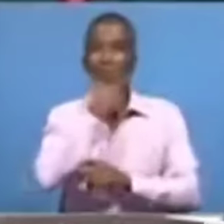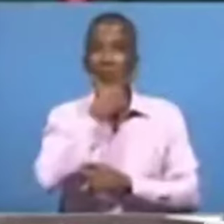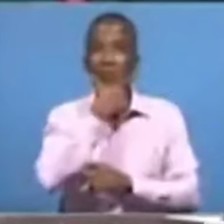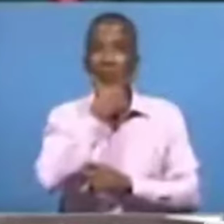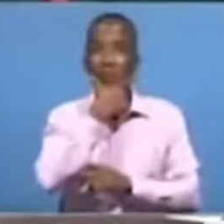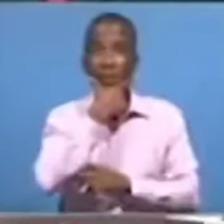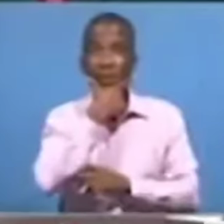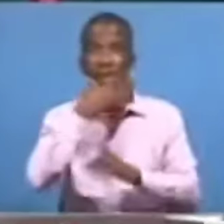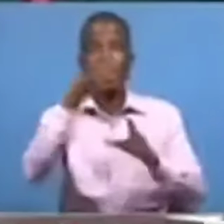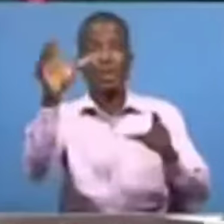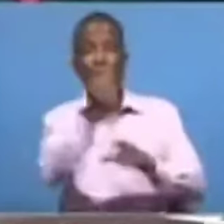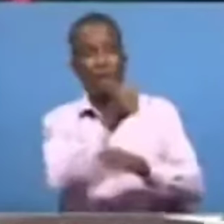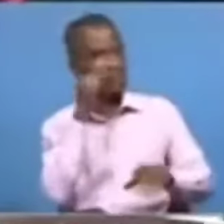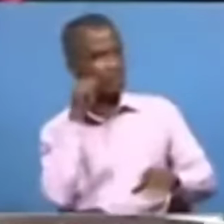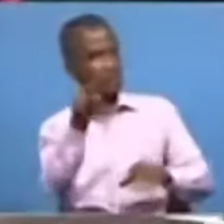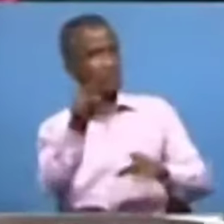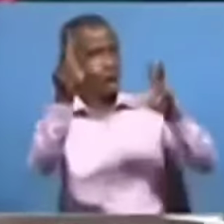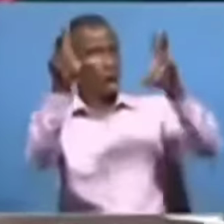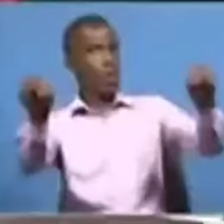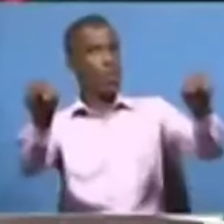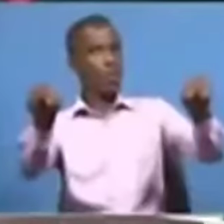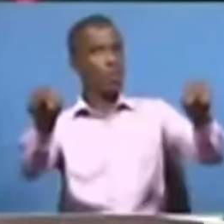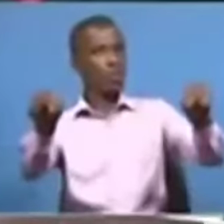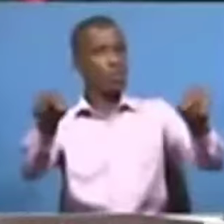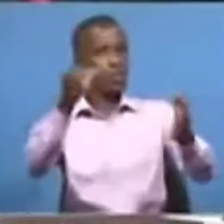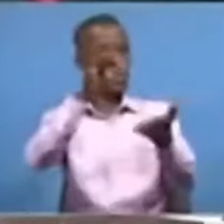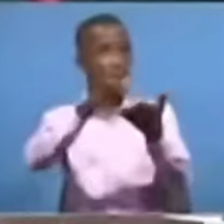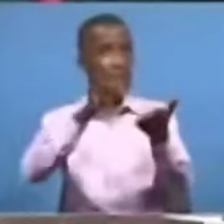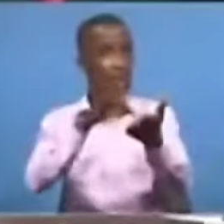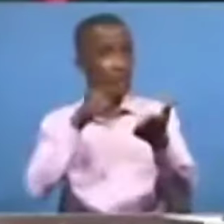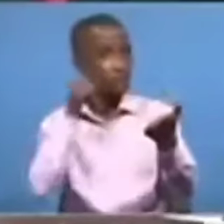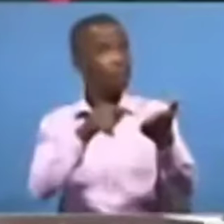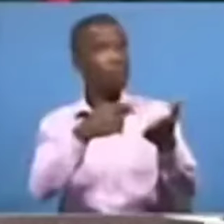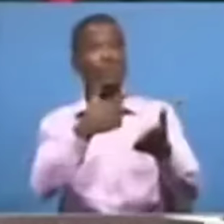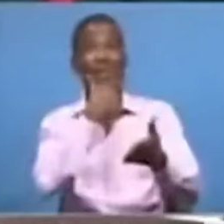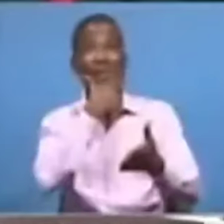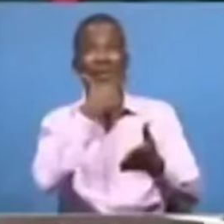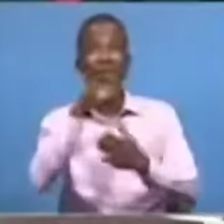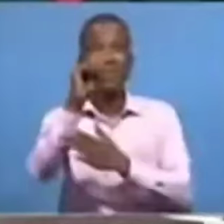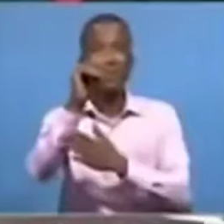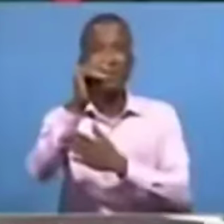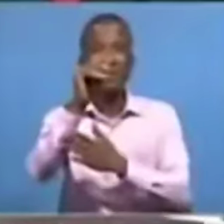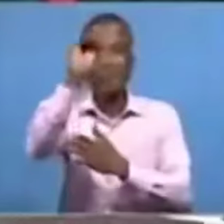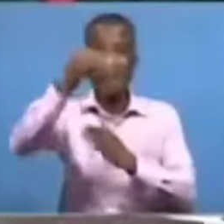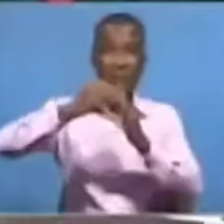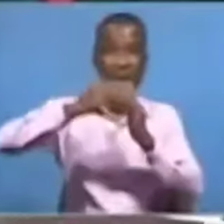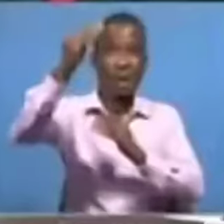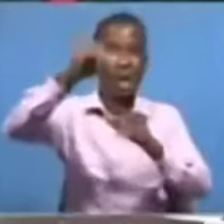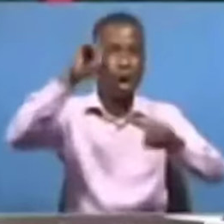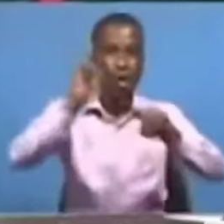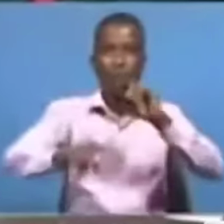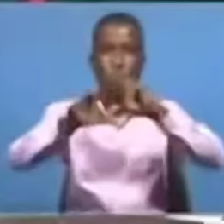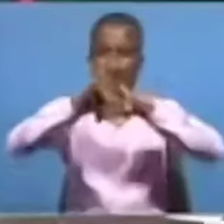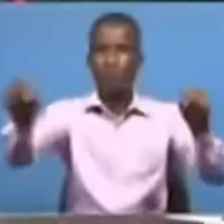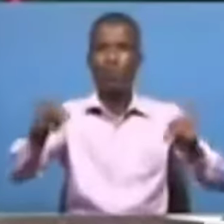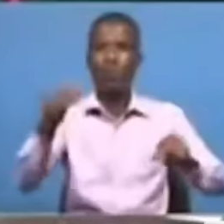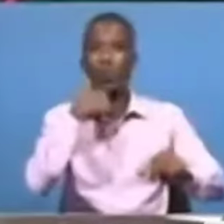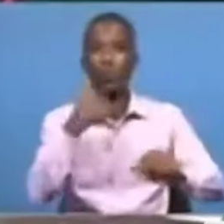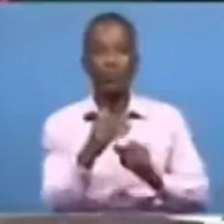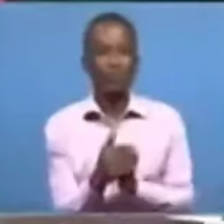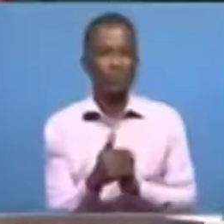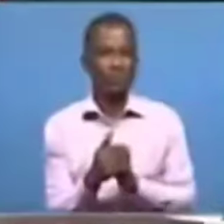a yen susie mu ne yankundabu mu no na Akufo-Addo wenya 50% plus one wenya